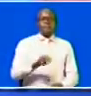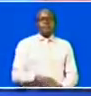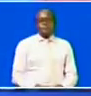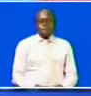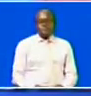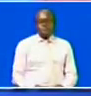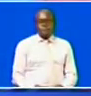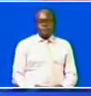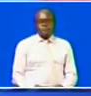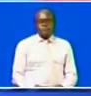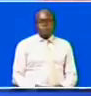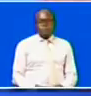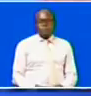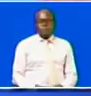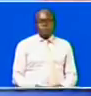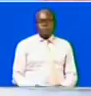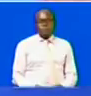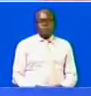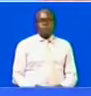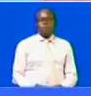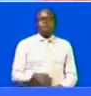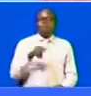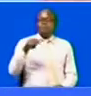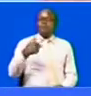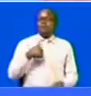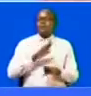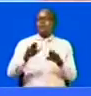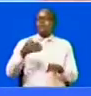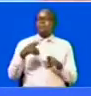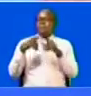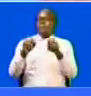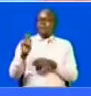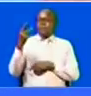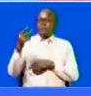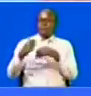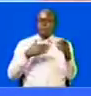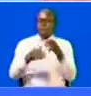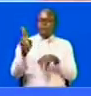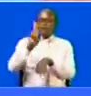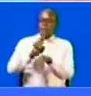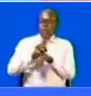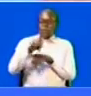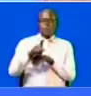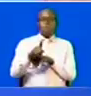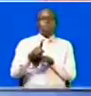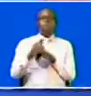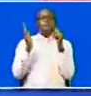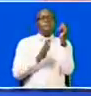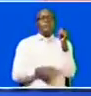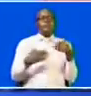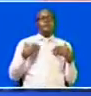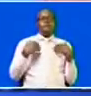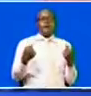give a caution to the country and caution the country that some of the foods that we are consuming could be having these harmful